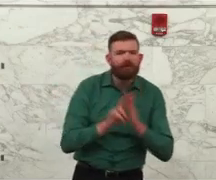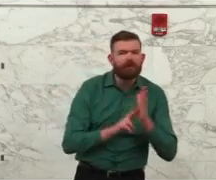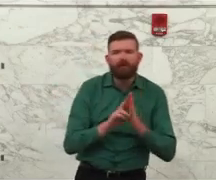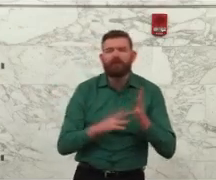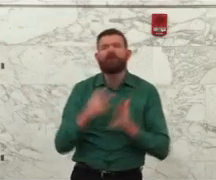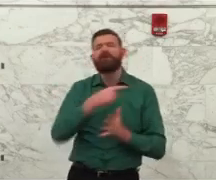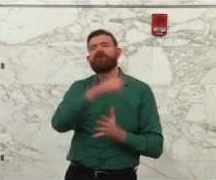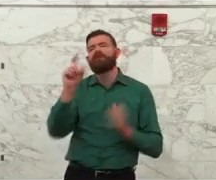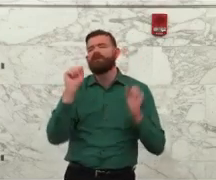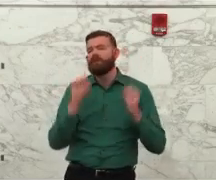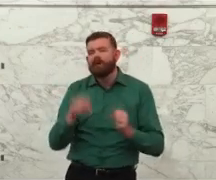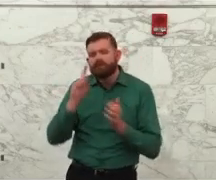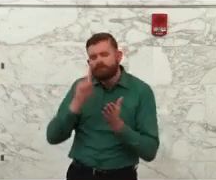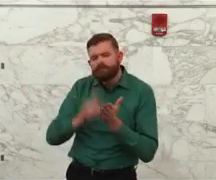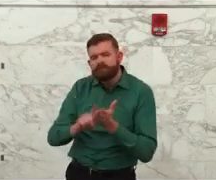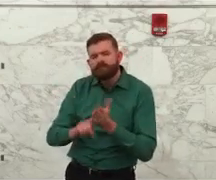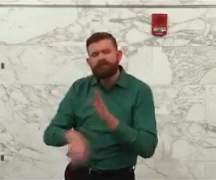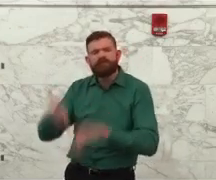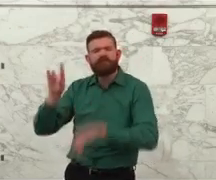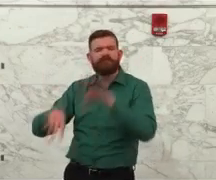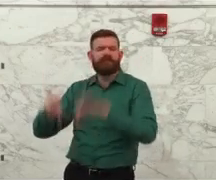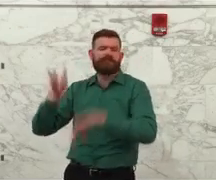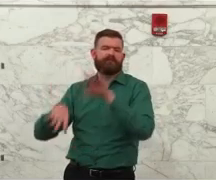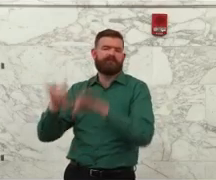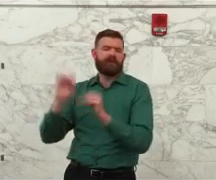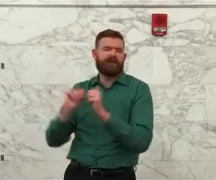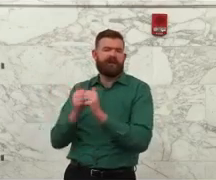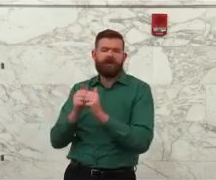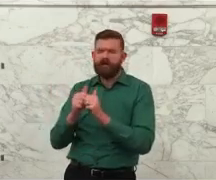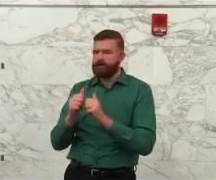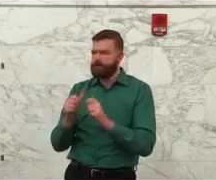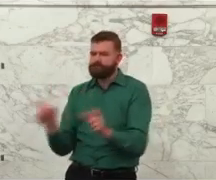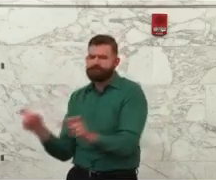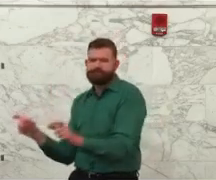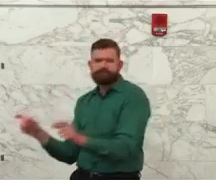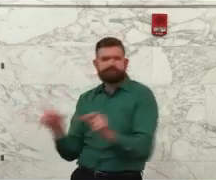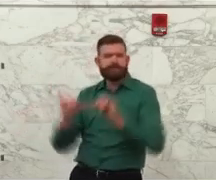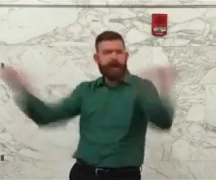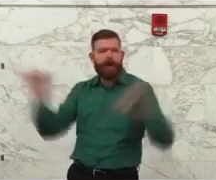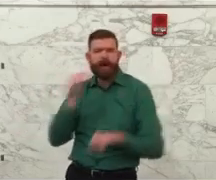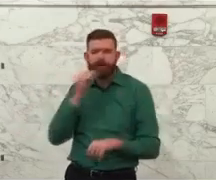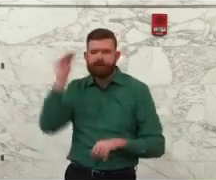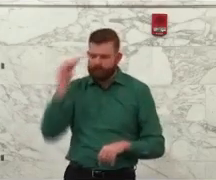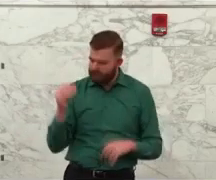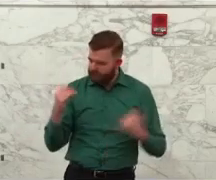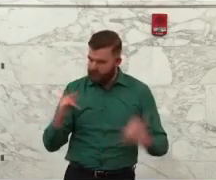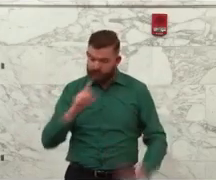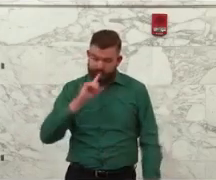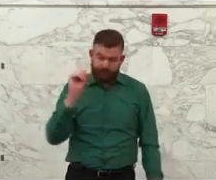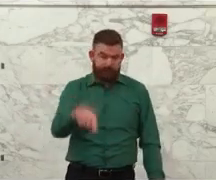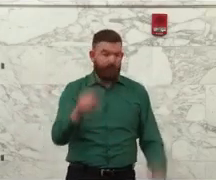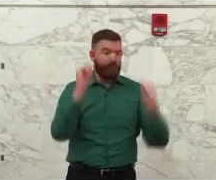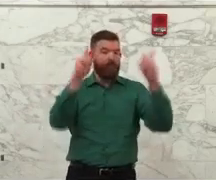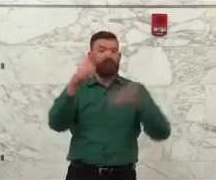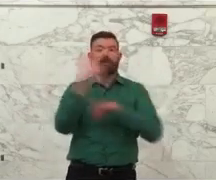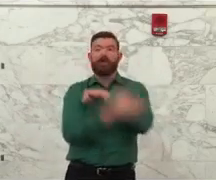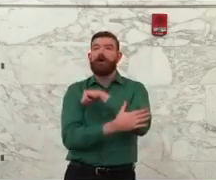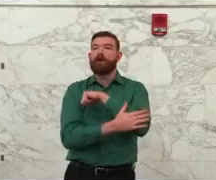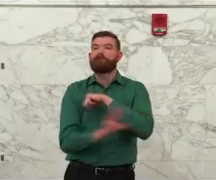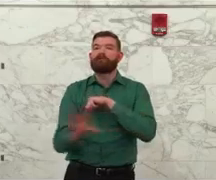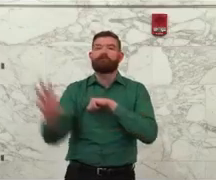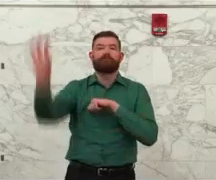to enforce them and prosecute them. Pat, I know when I was laid up, Gerbir was here earlier on in one